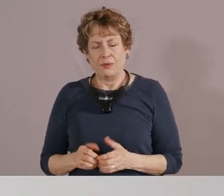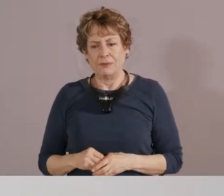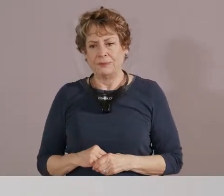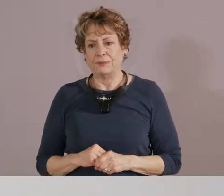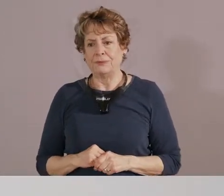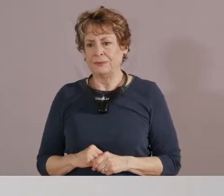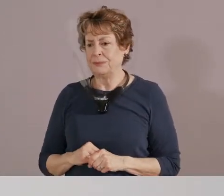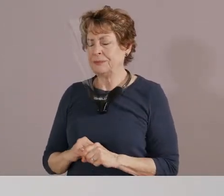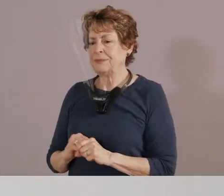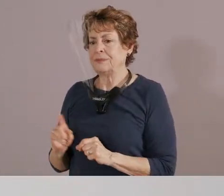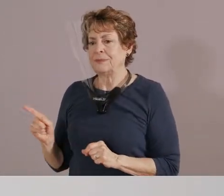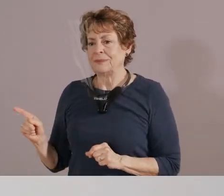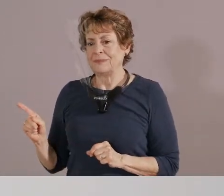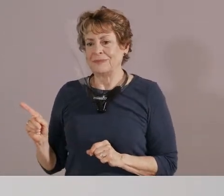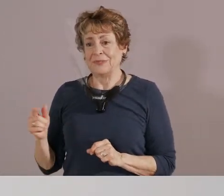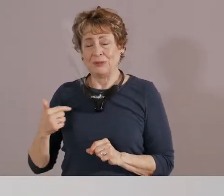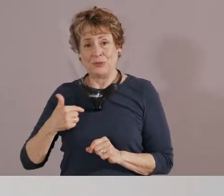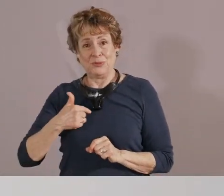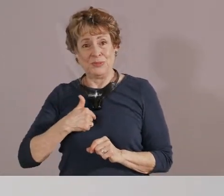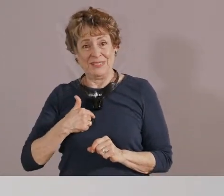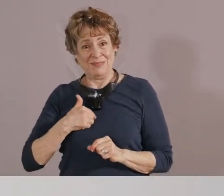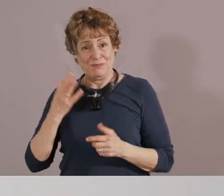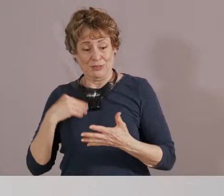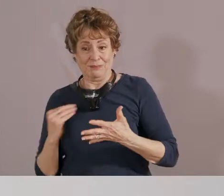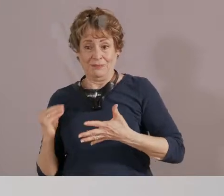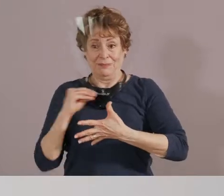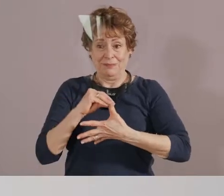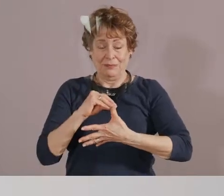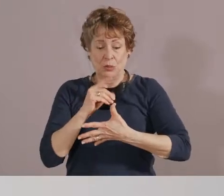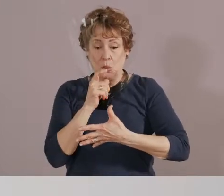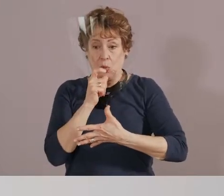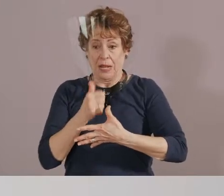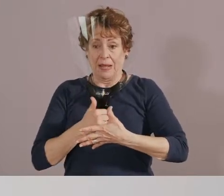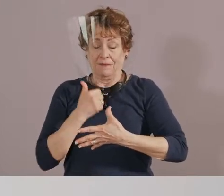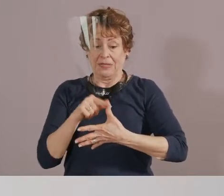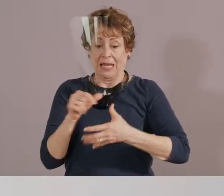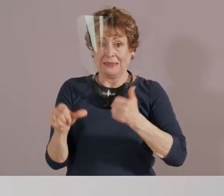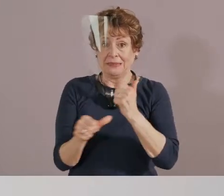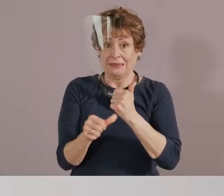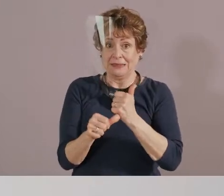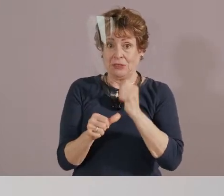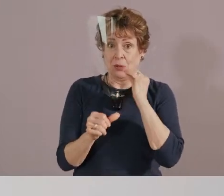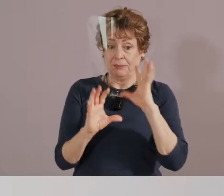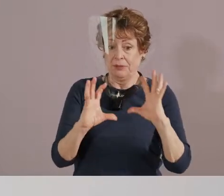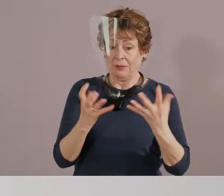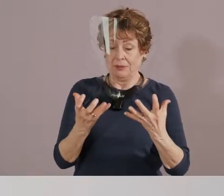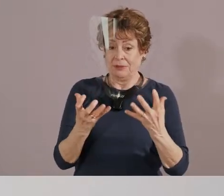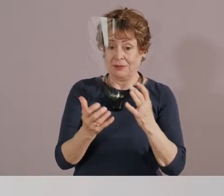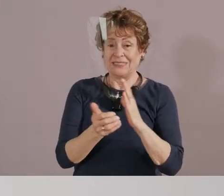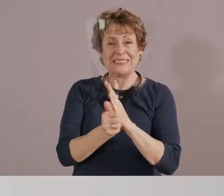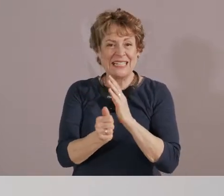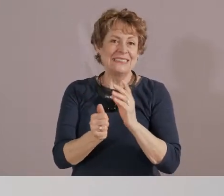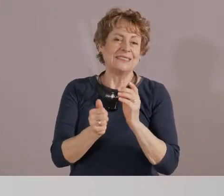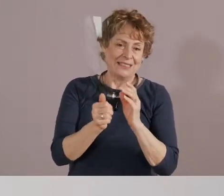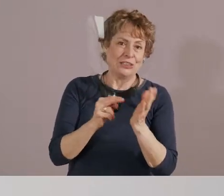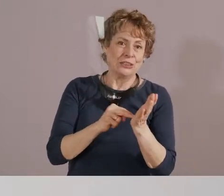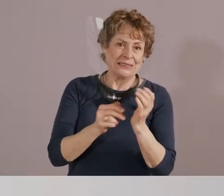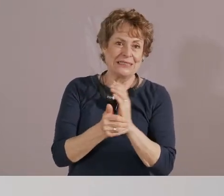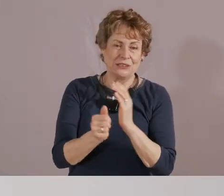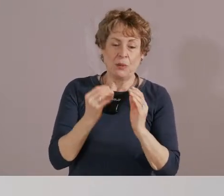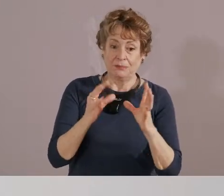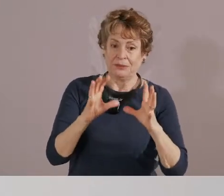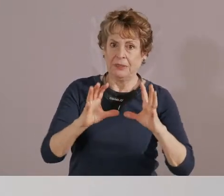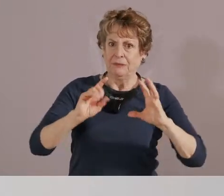facilities are such a priority, that's why that vaccine comes off the top. So their vaccine is already secured. CVS